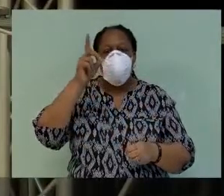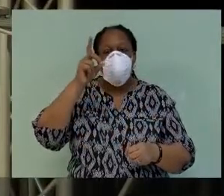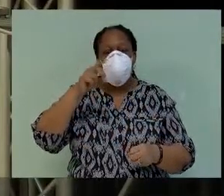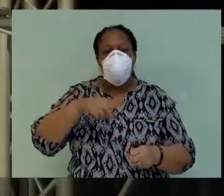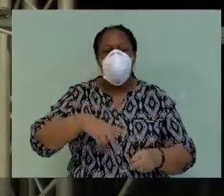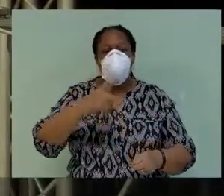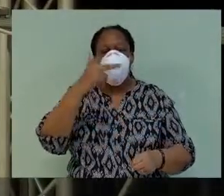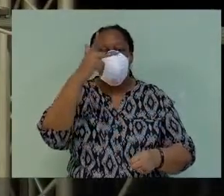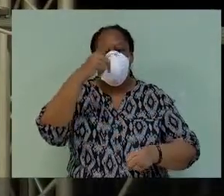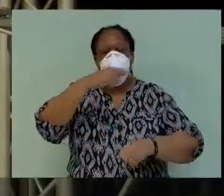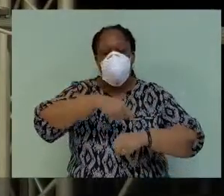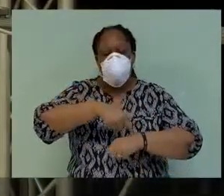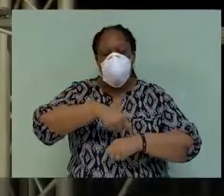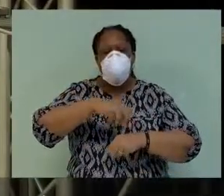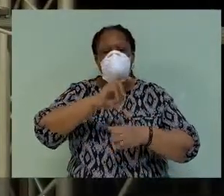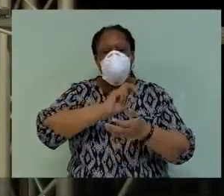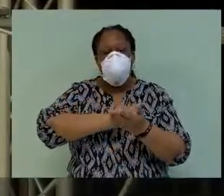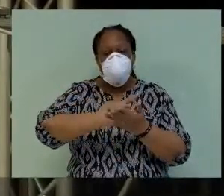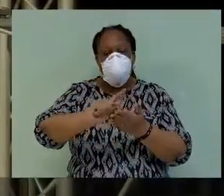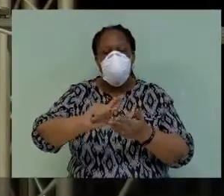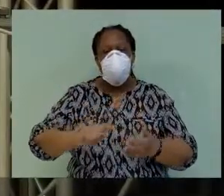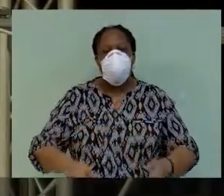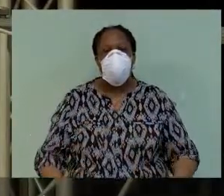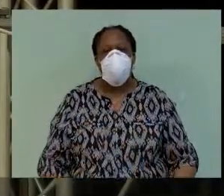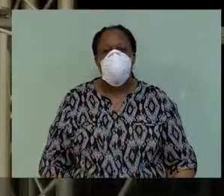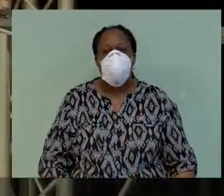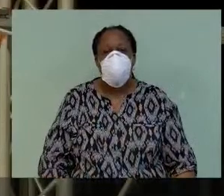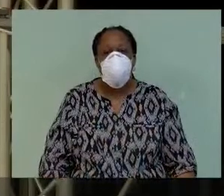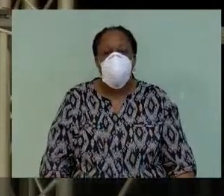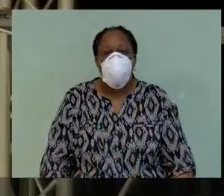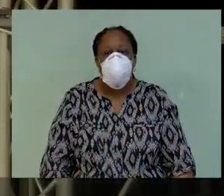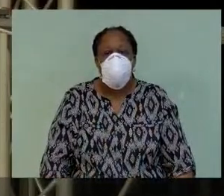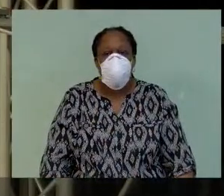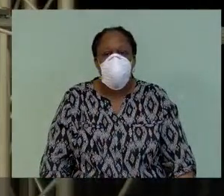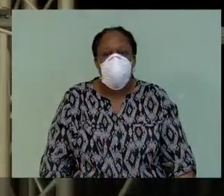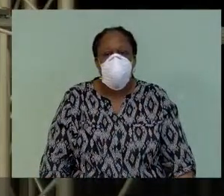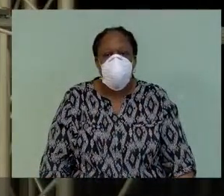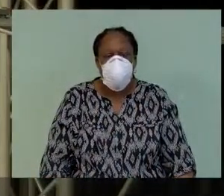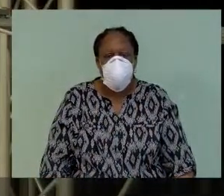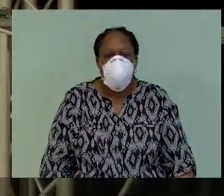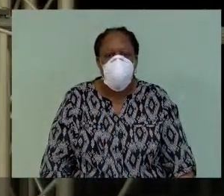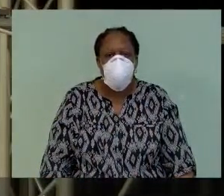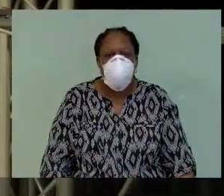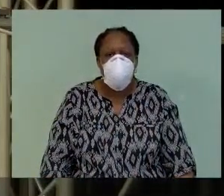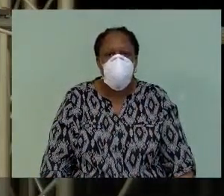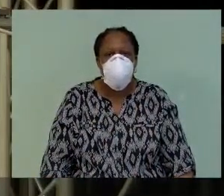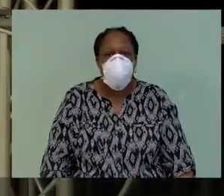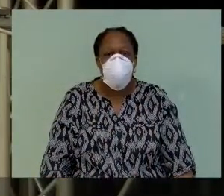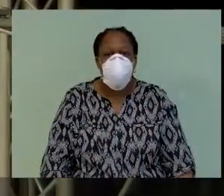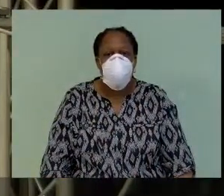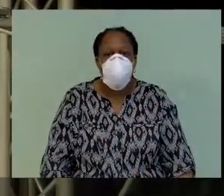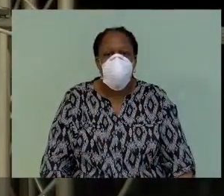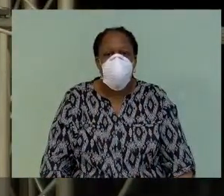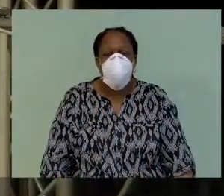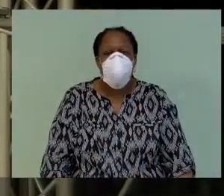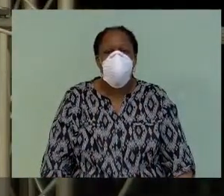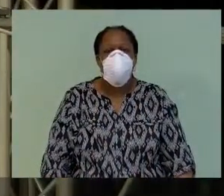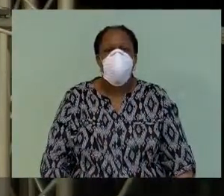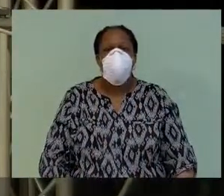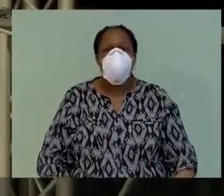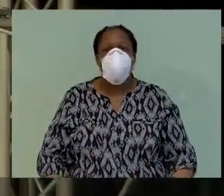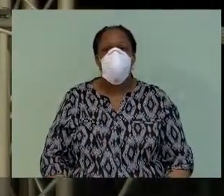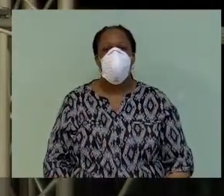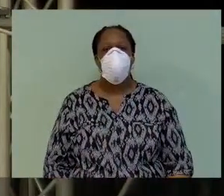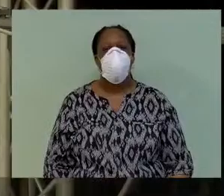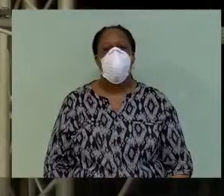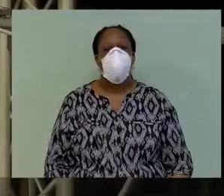a week. And this is the recommendation mainly for countries that are north and south of the equator. But for most persons who